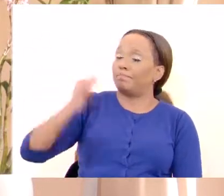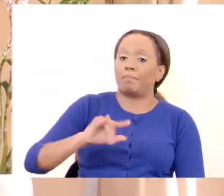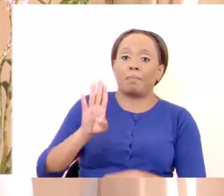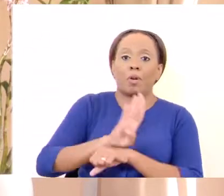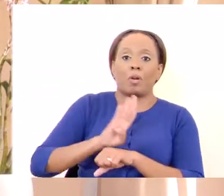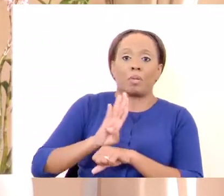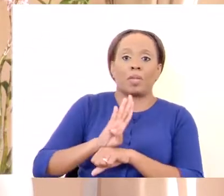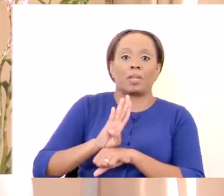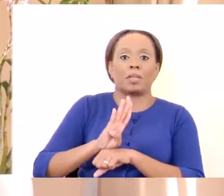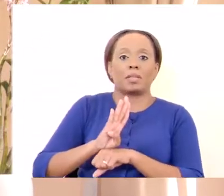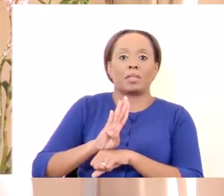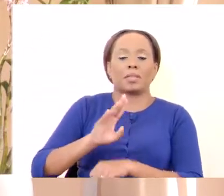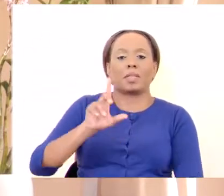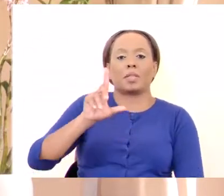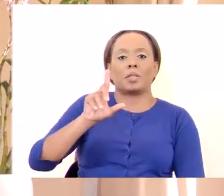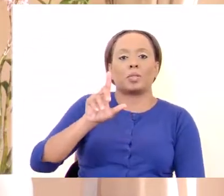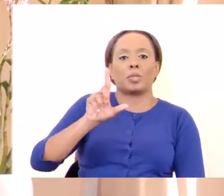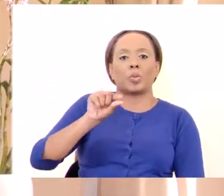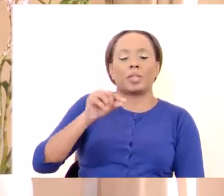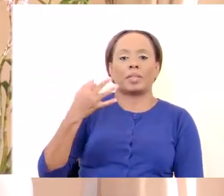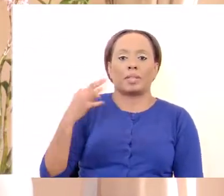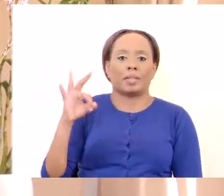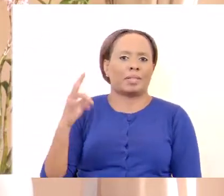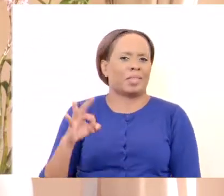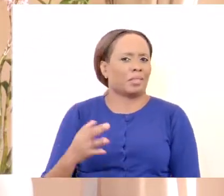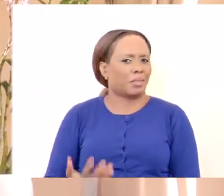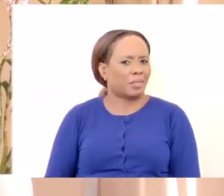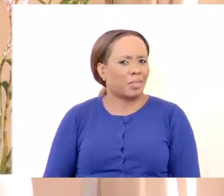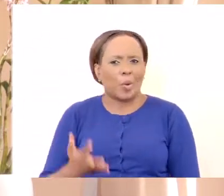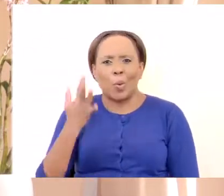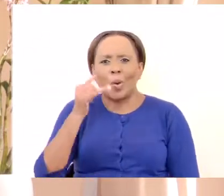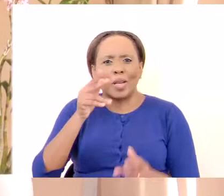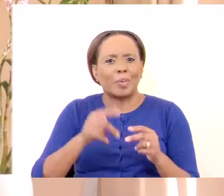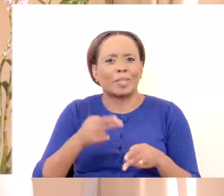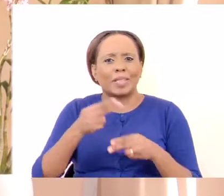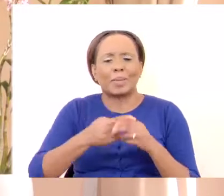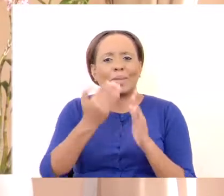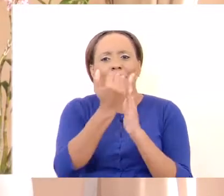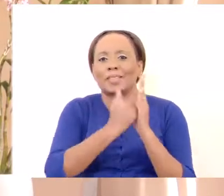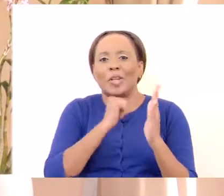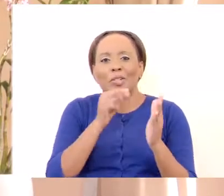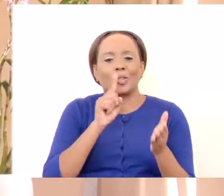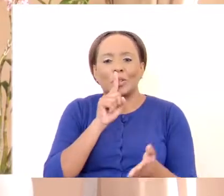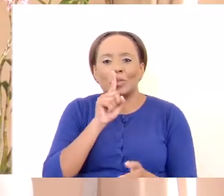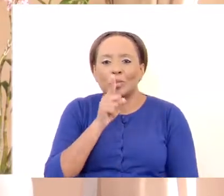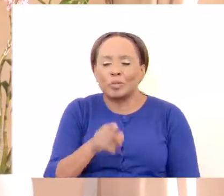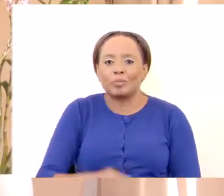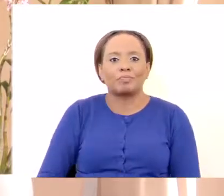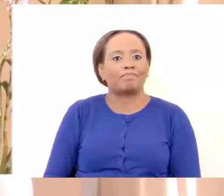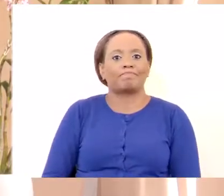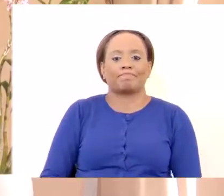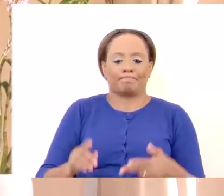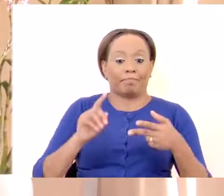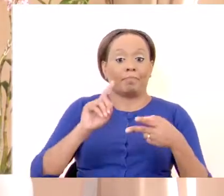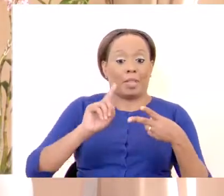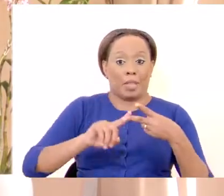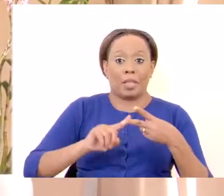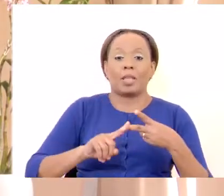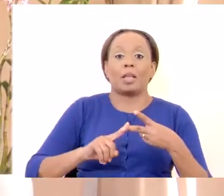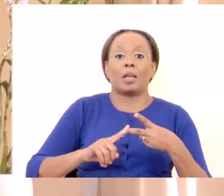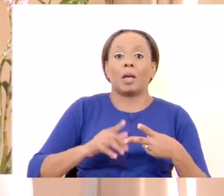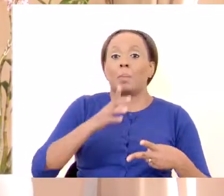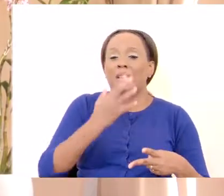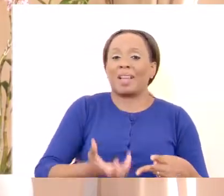very angry at what occurred because her 5-month-old daughter, I think it